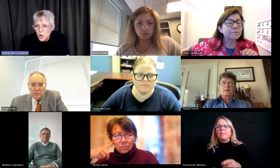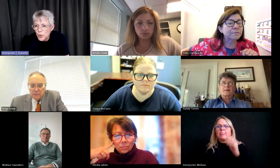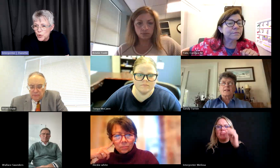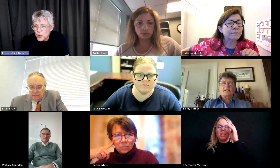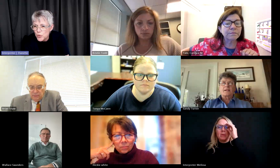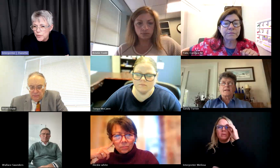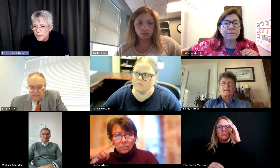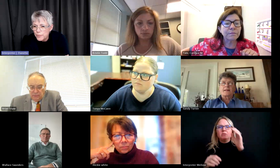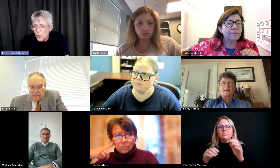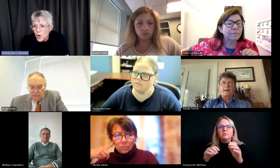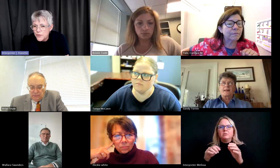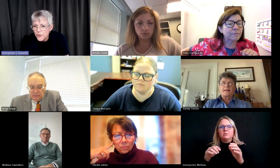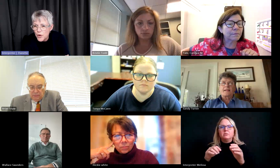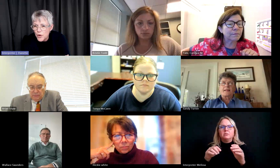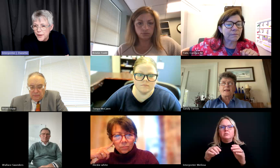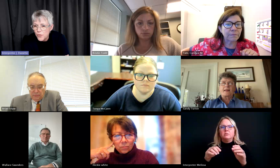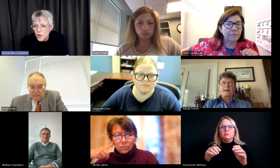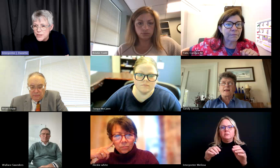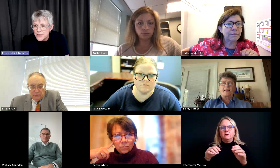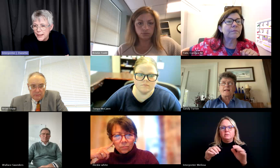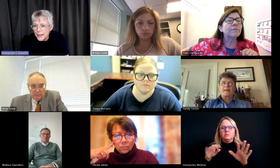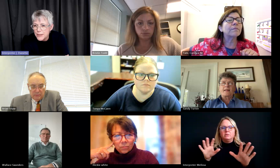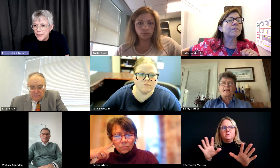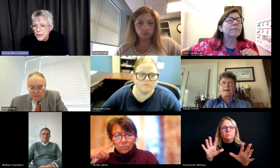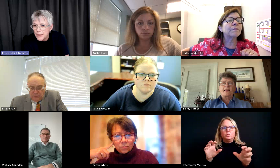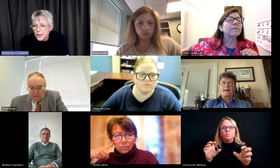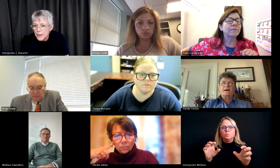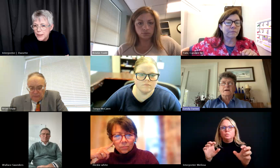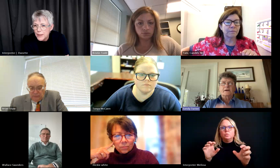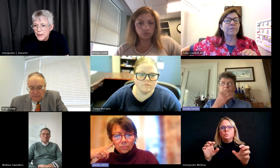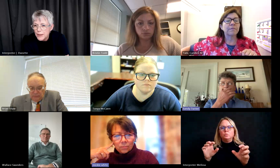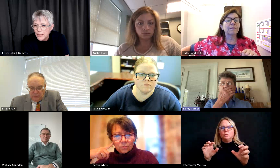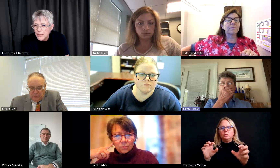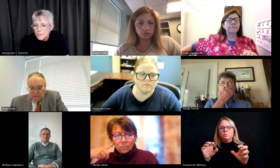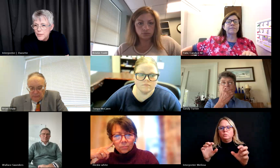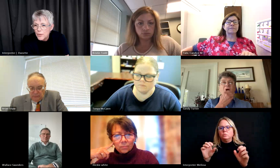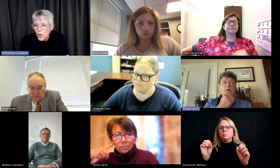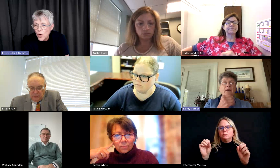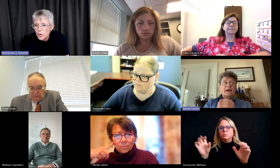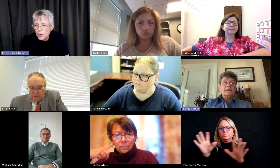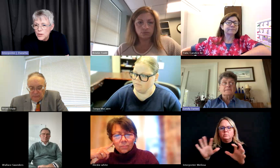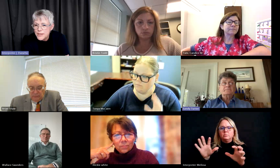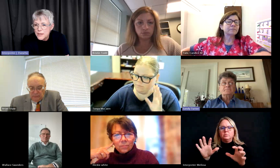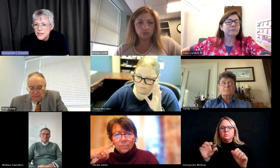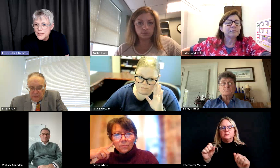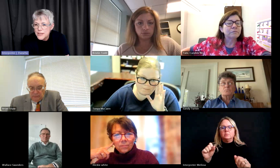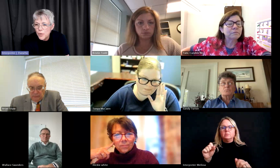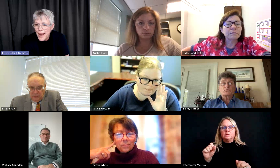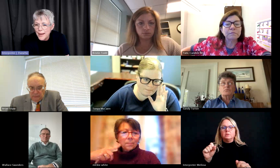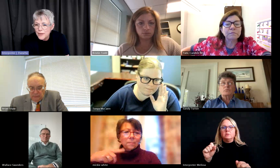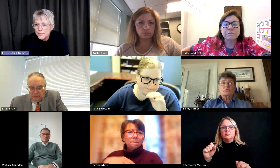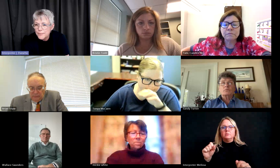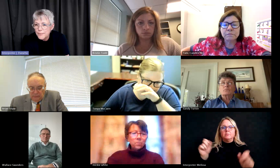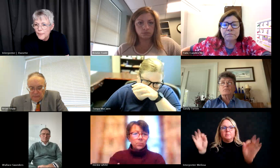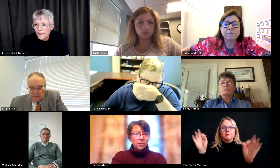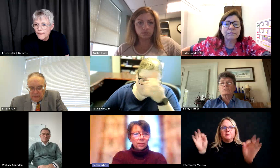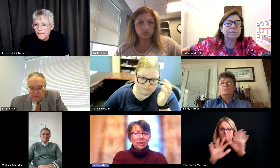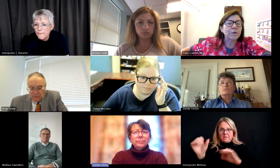the interpreter was frozen there for a second. Okay. Are we back? Let's see if we're back.